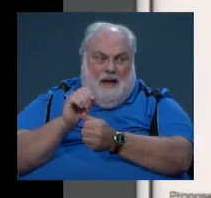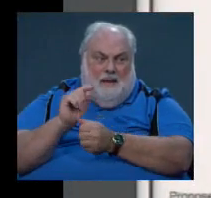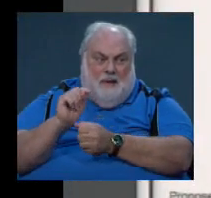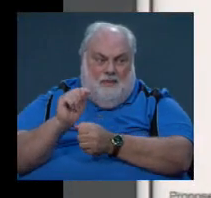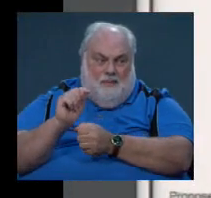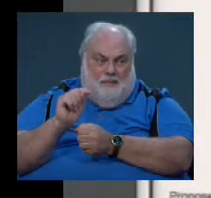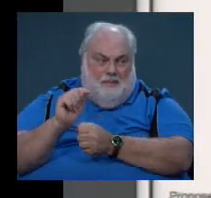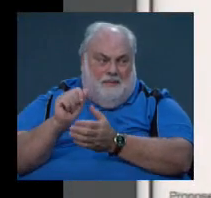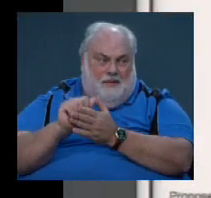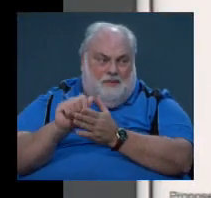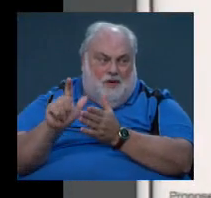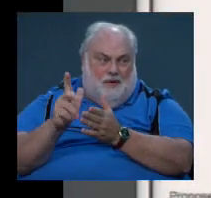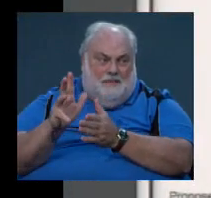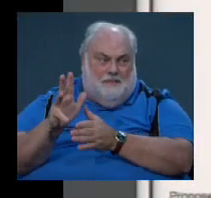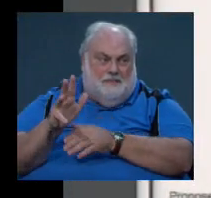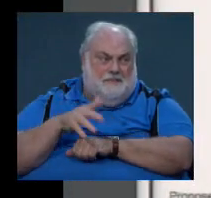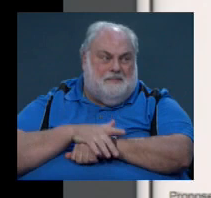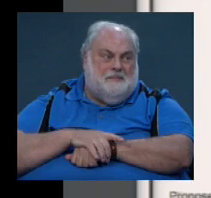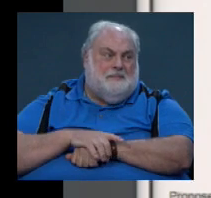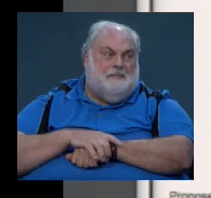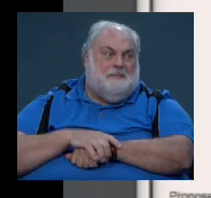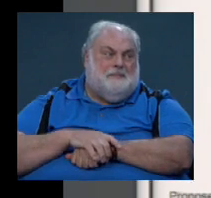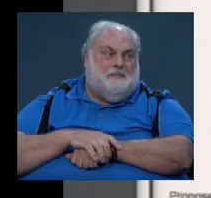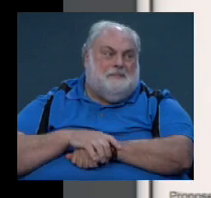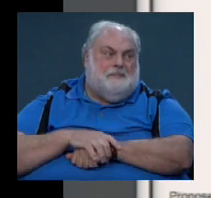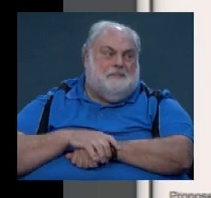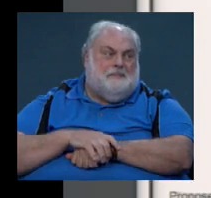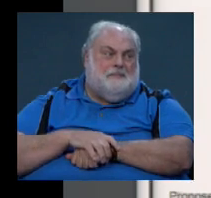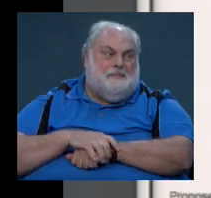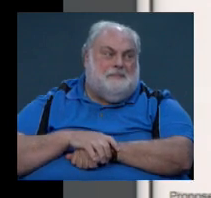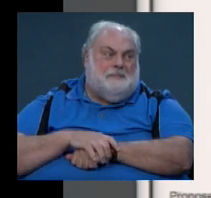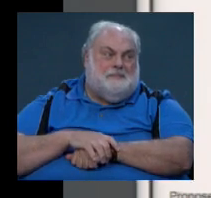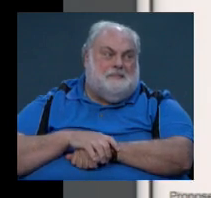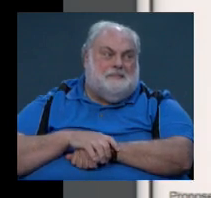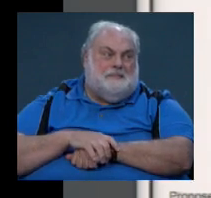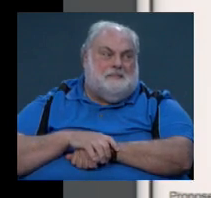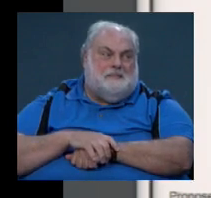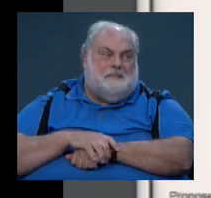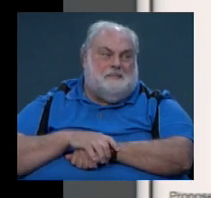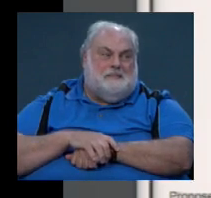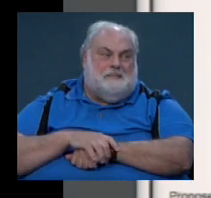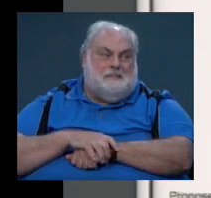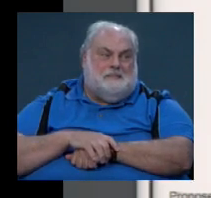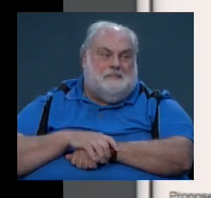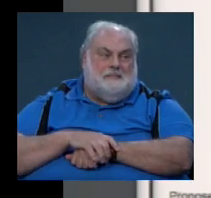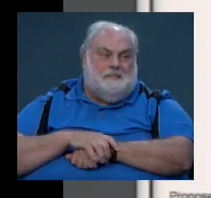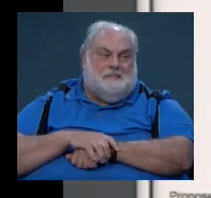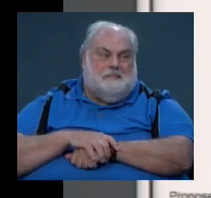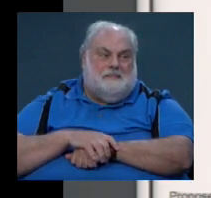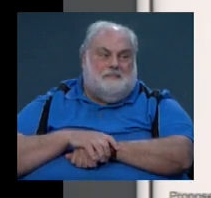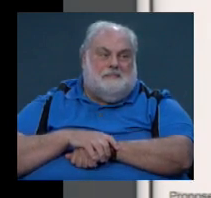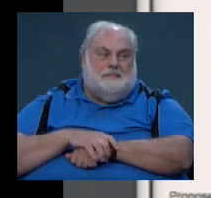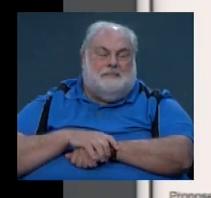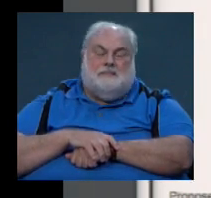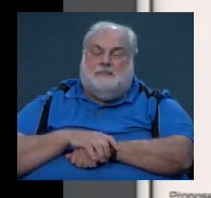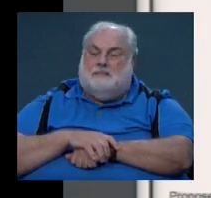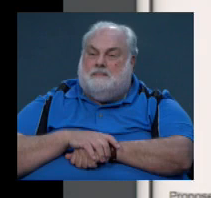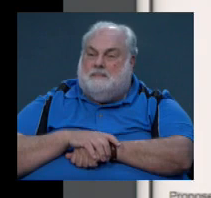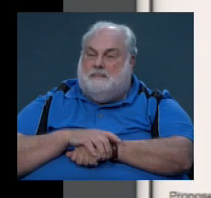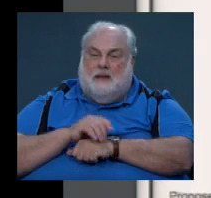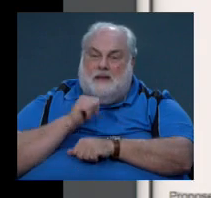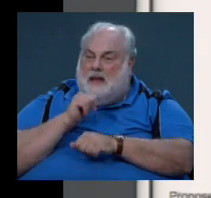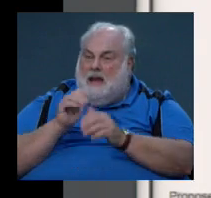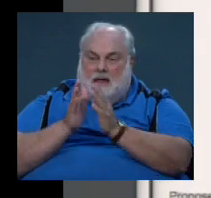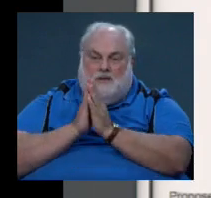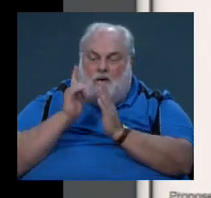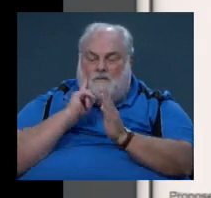the restroom. That's all I'm asking for. Not asking for having corporate services where it'd be a